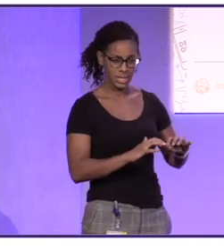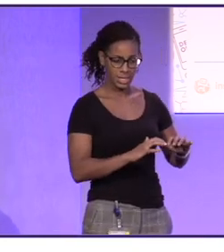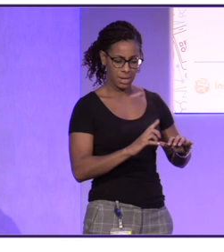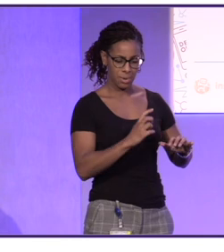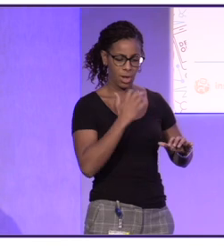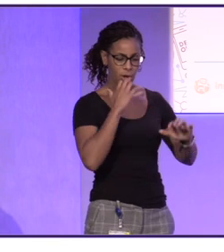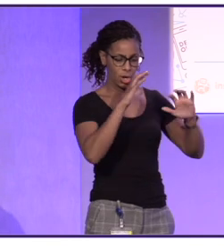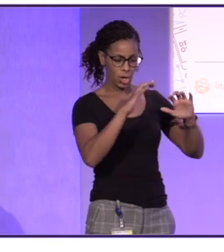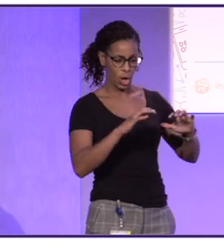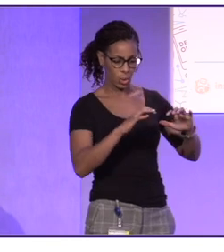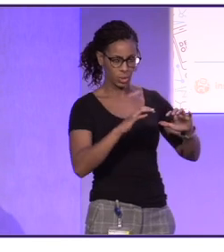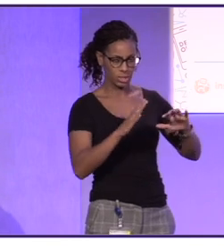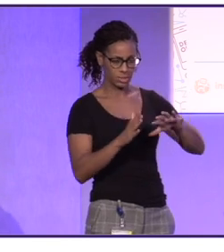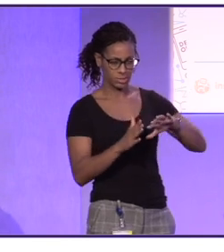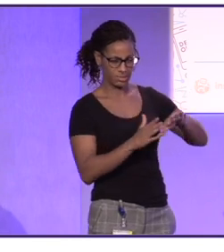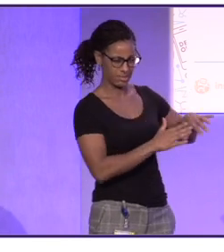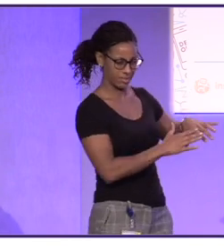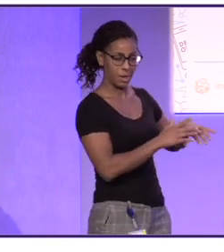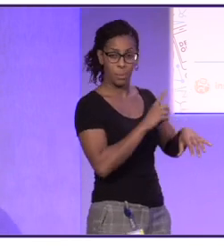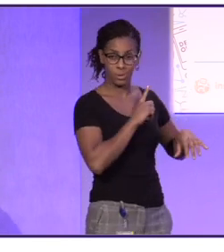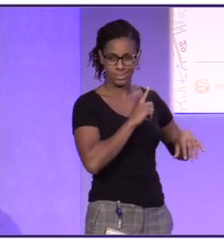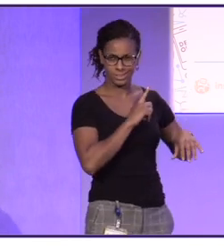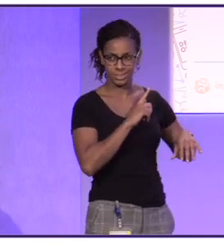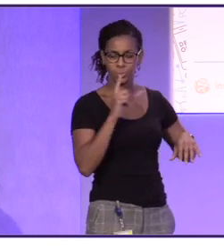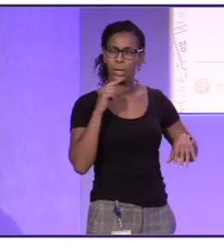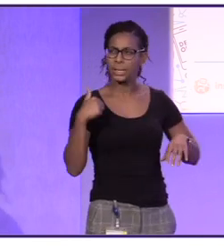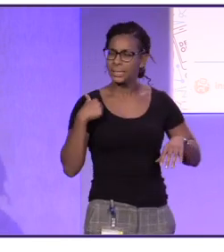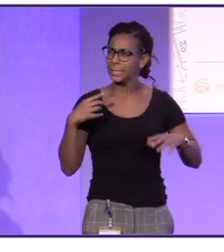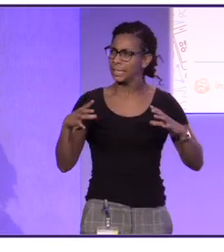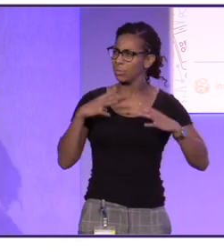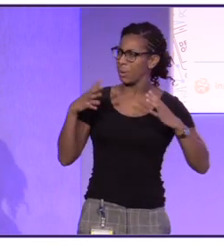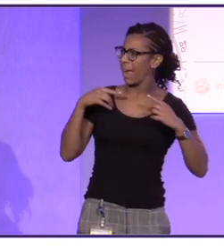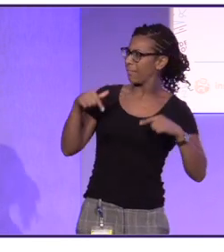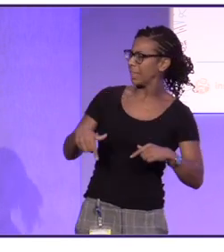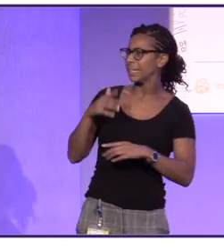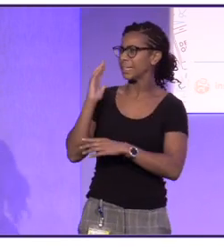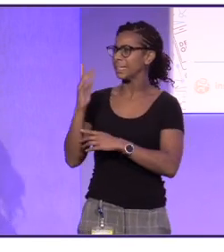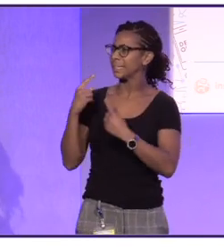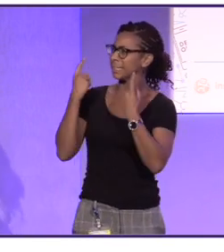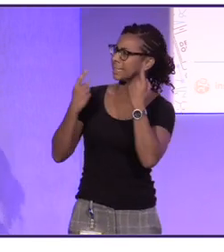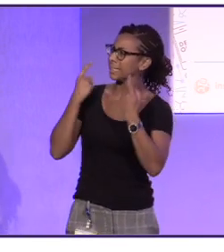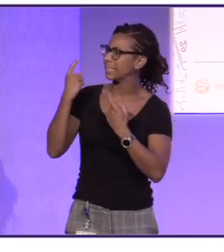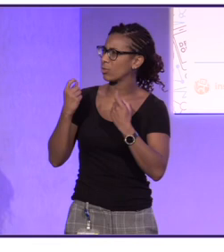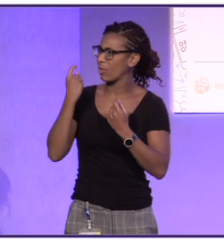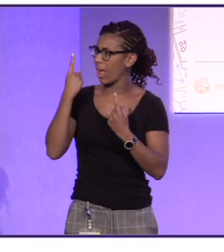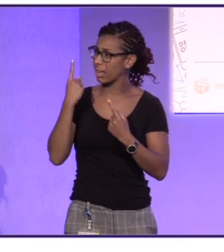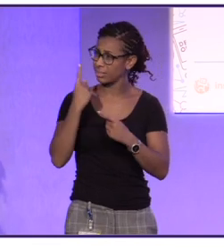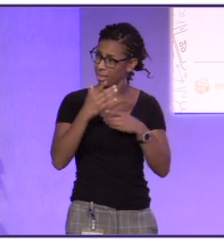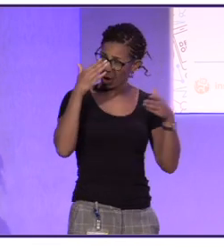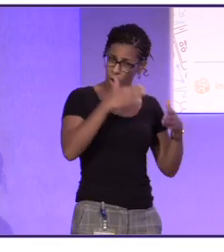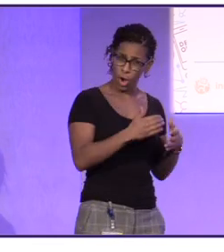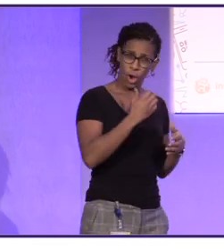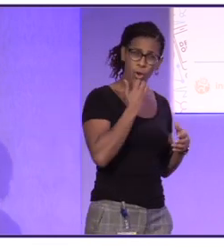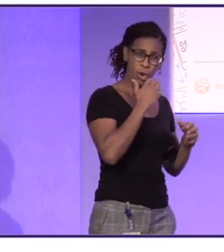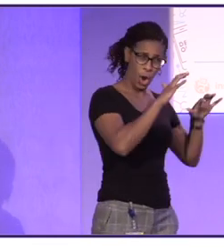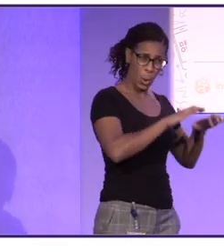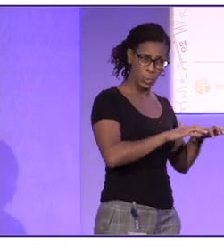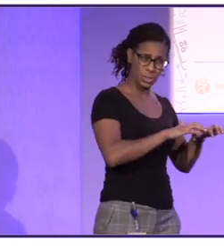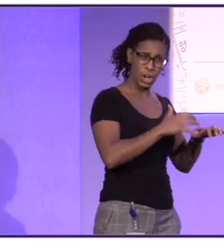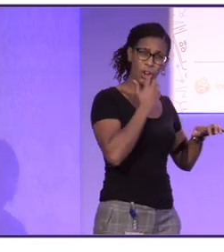because while preparing for the talk, we realized that it's not about code. Not only. It's about legacy